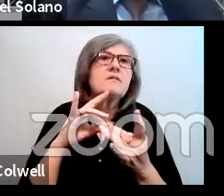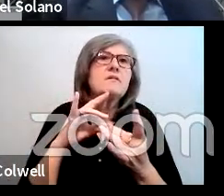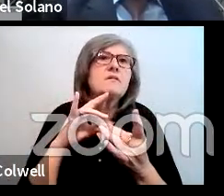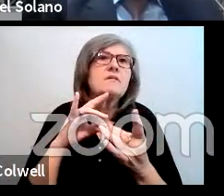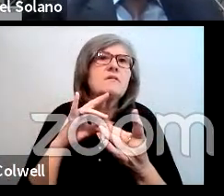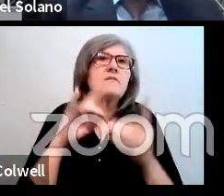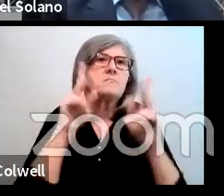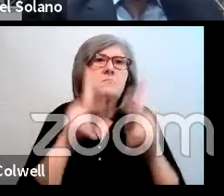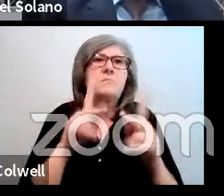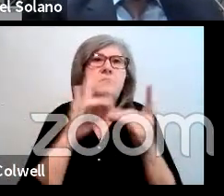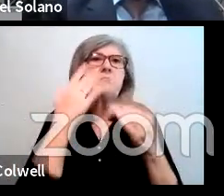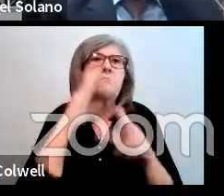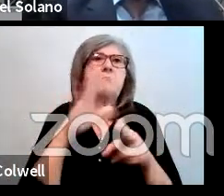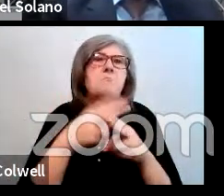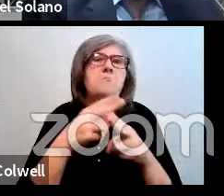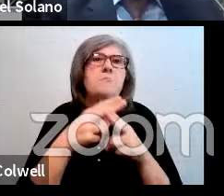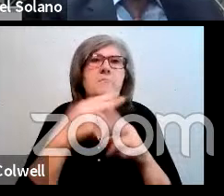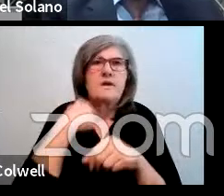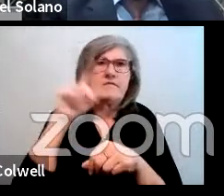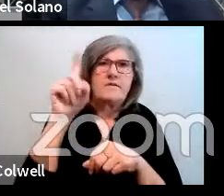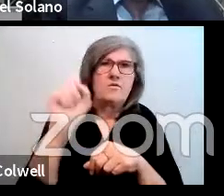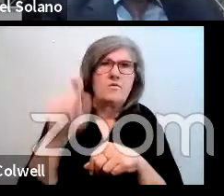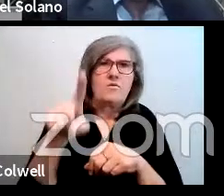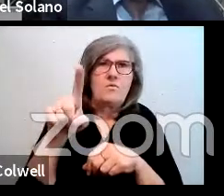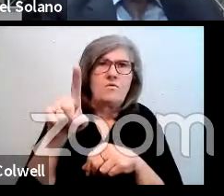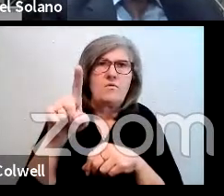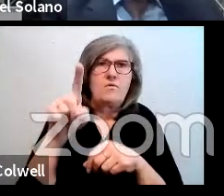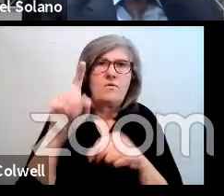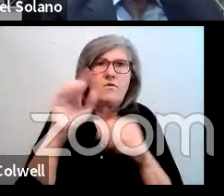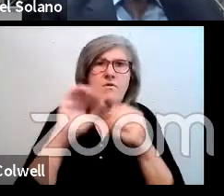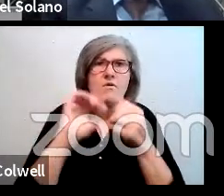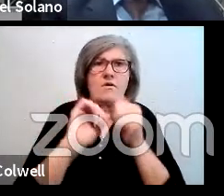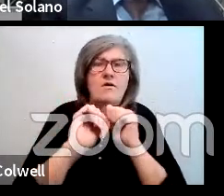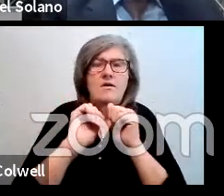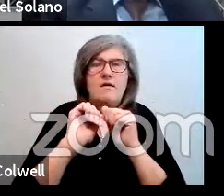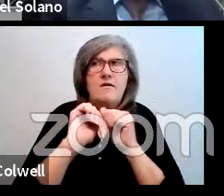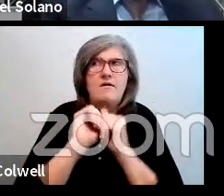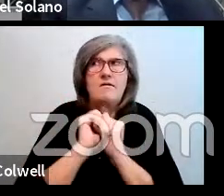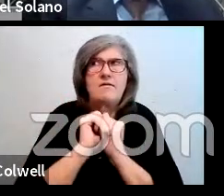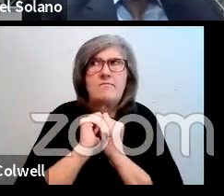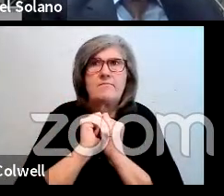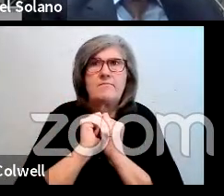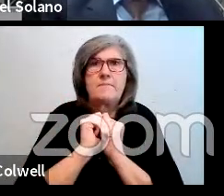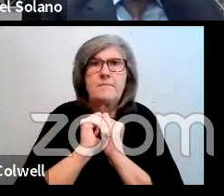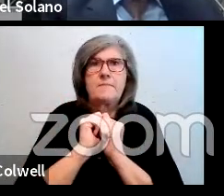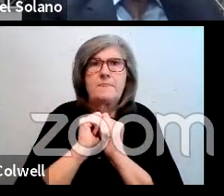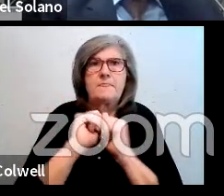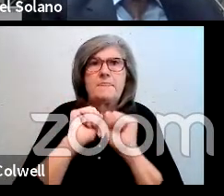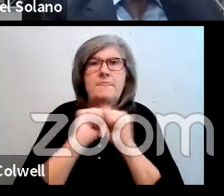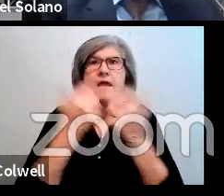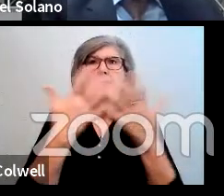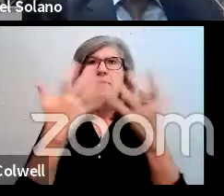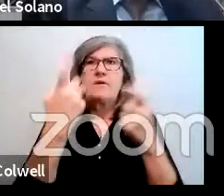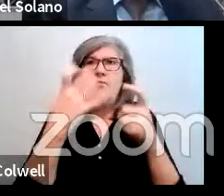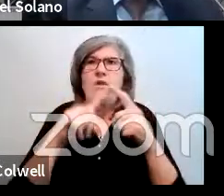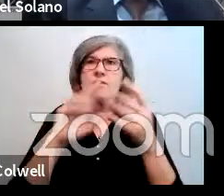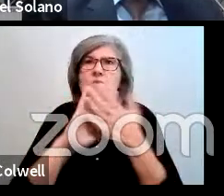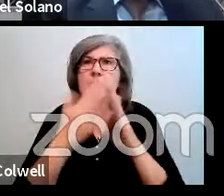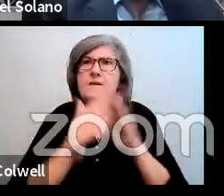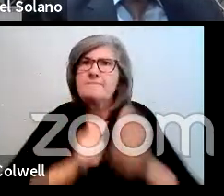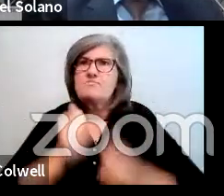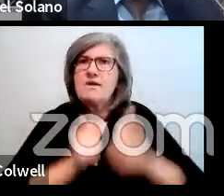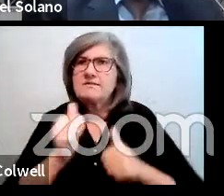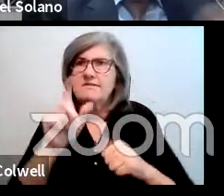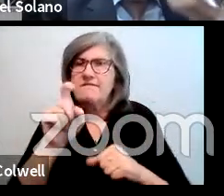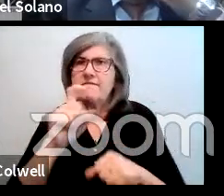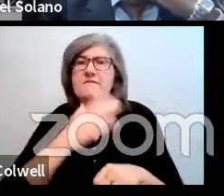Okay, I have a question for you. How aggressive do you want to be? Because my suggestion